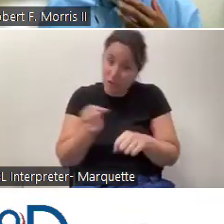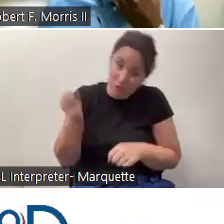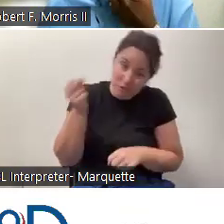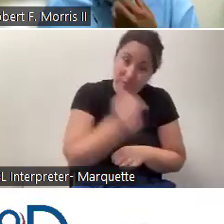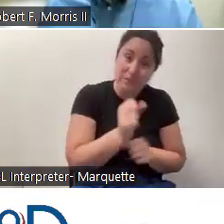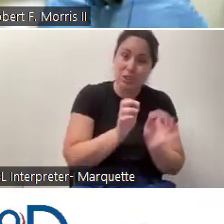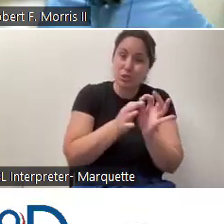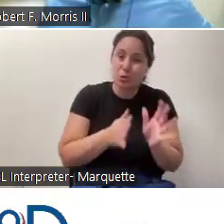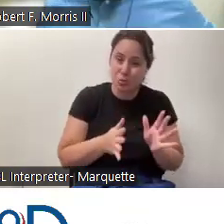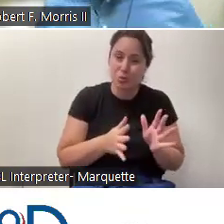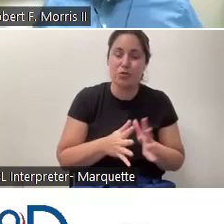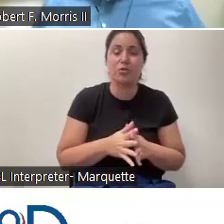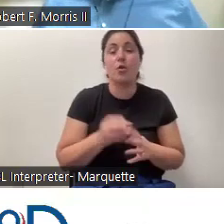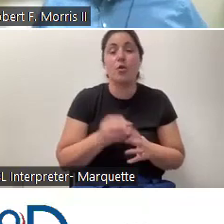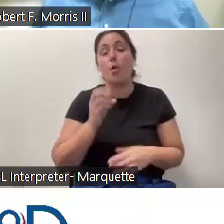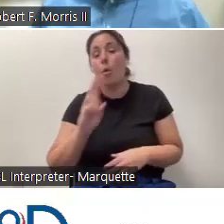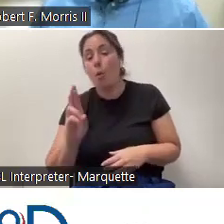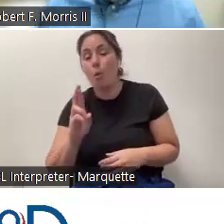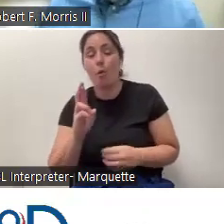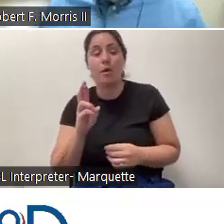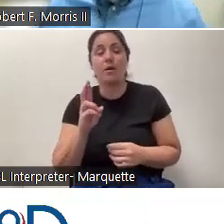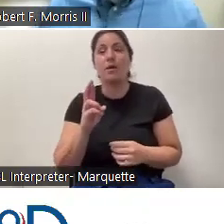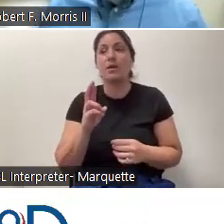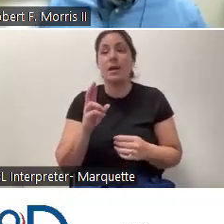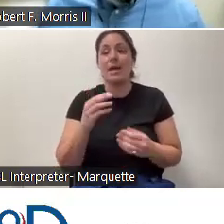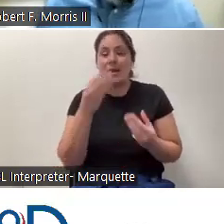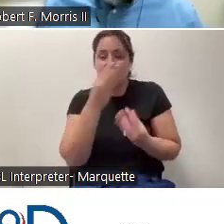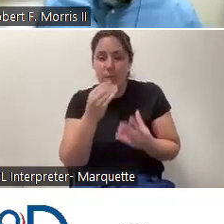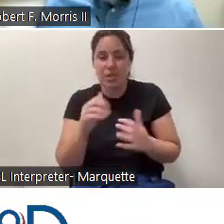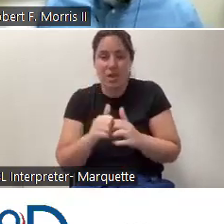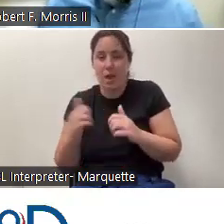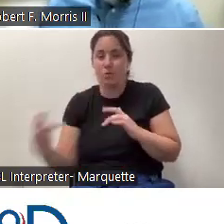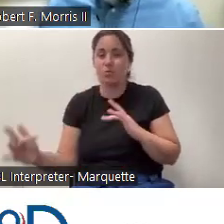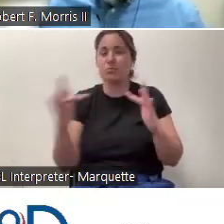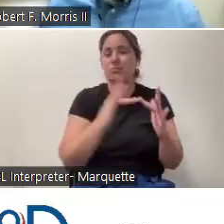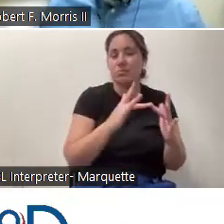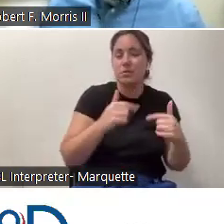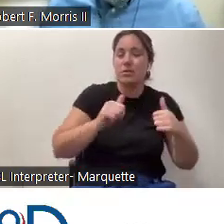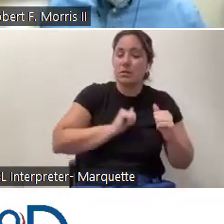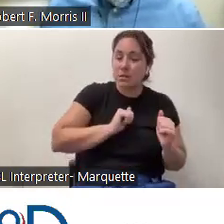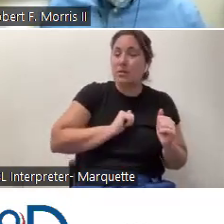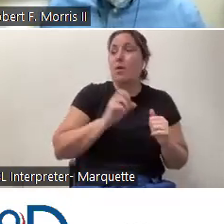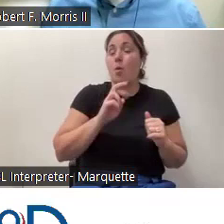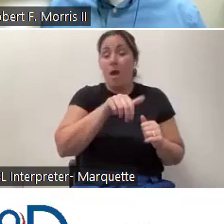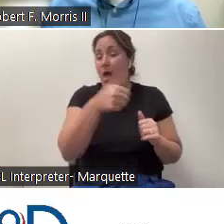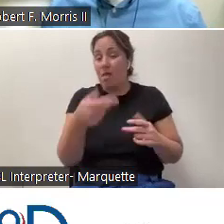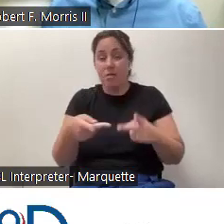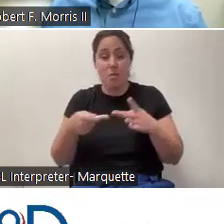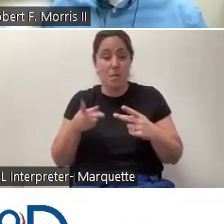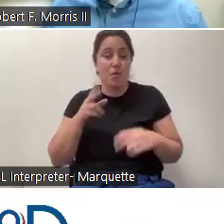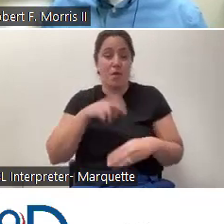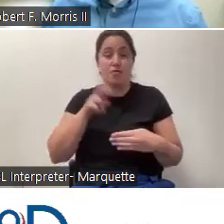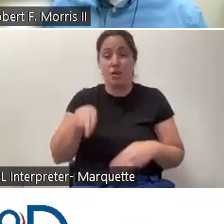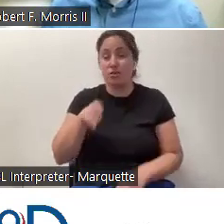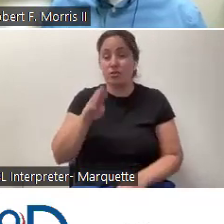available, or at least, having that information out there on how to reach out to myself or anybody at Rochester Works to